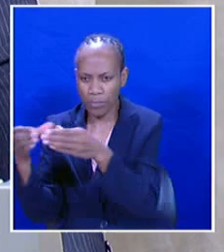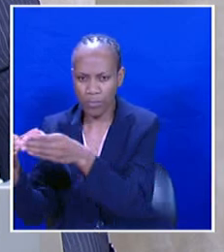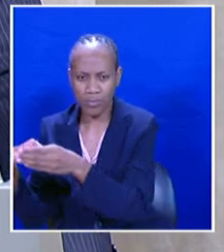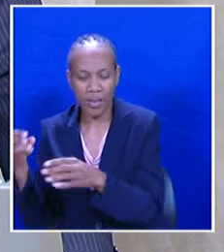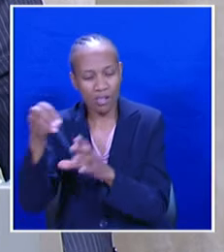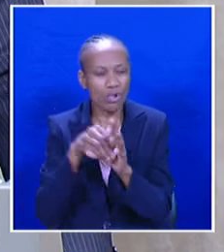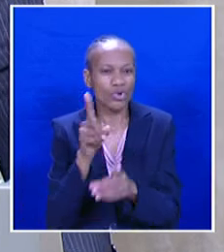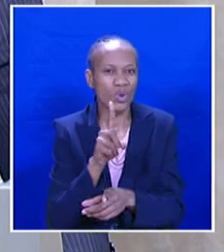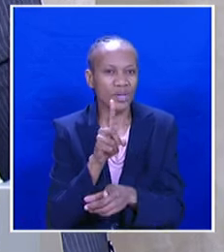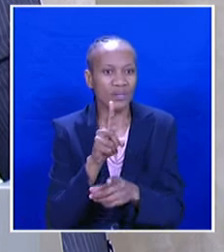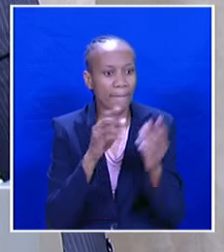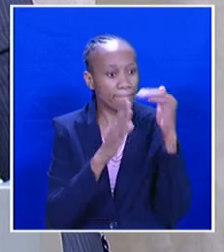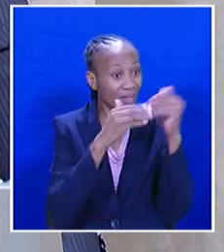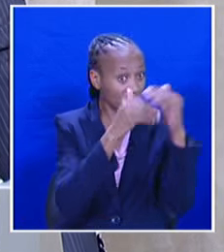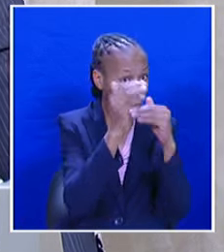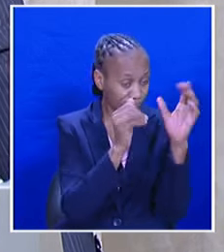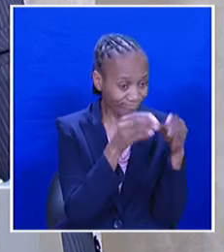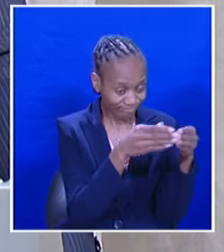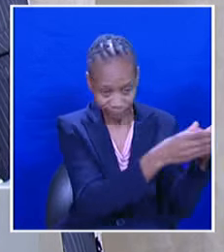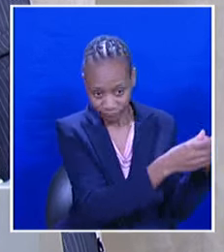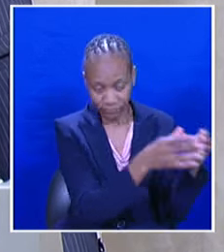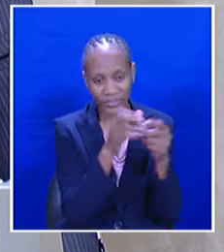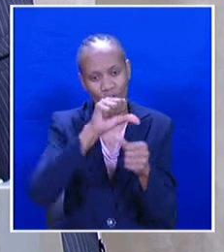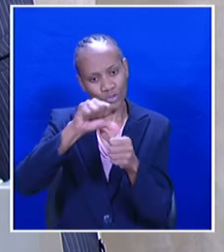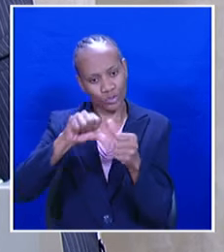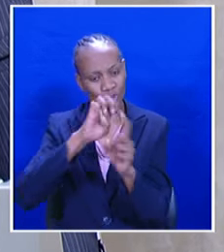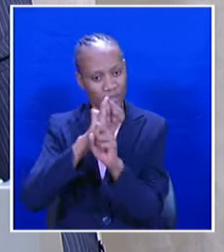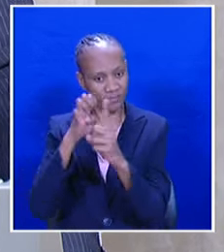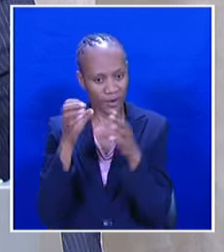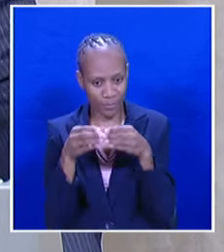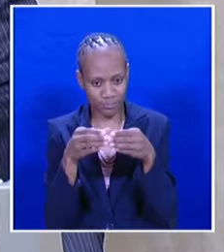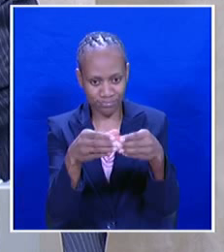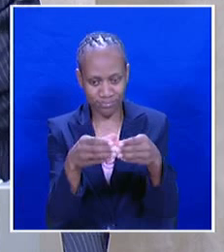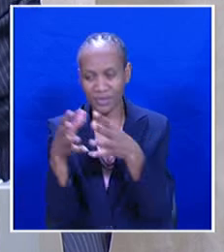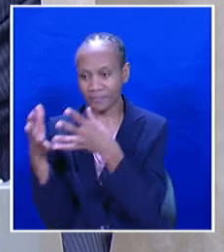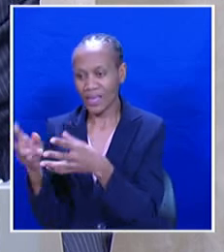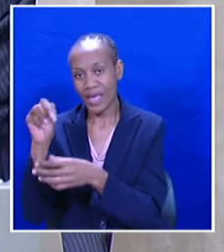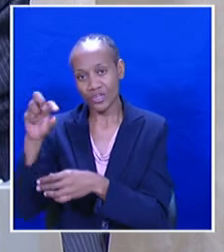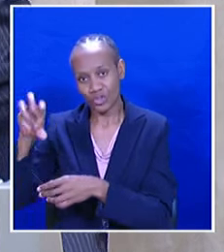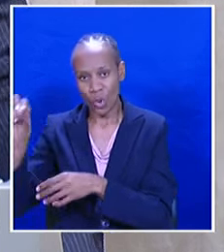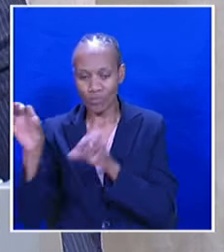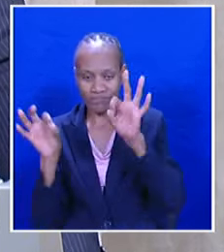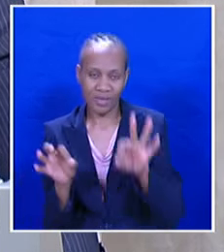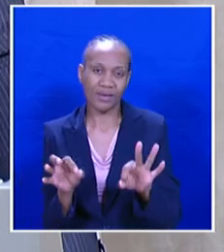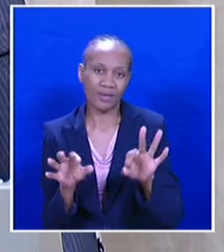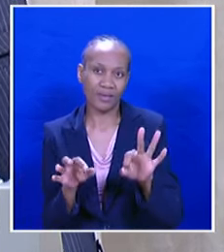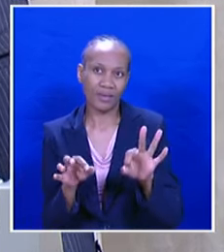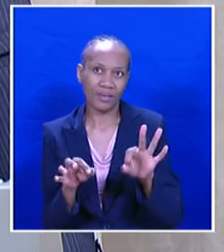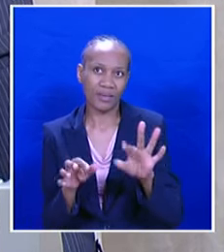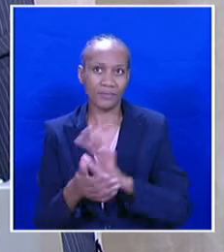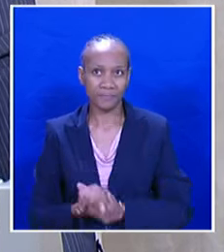infrastructure, social, environment, and non-governmental. Since the establishment of